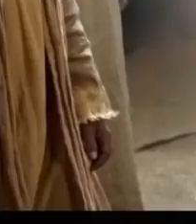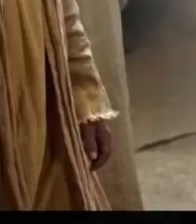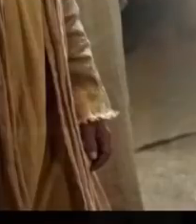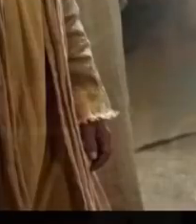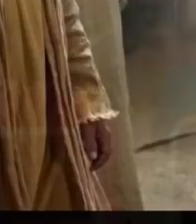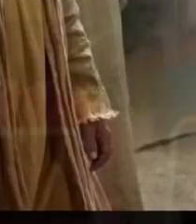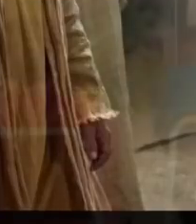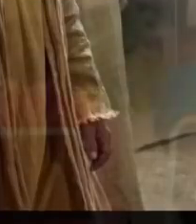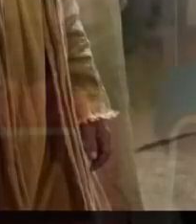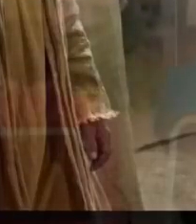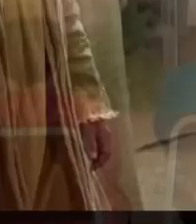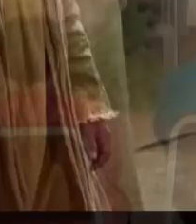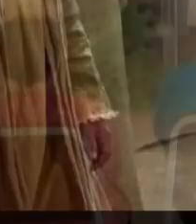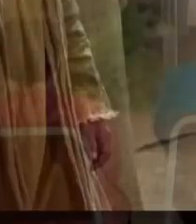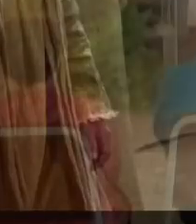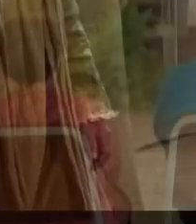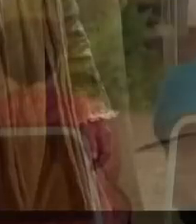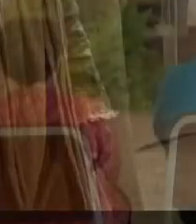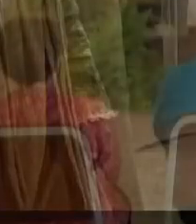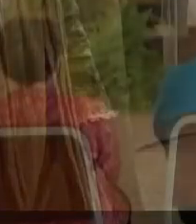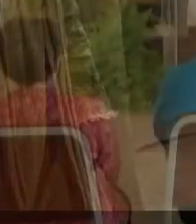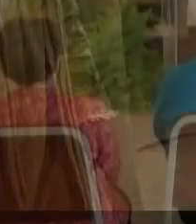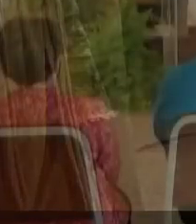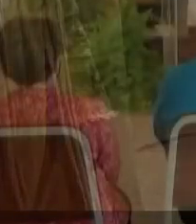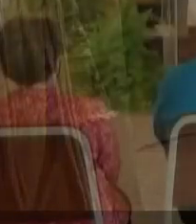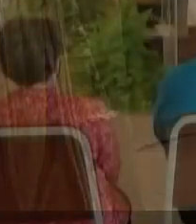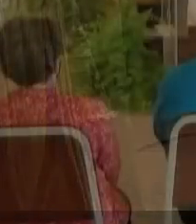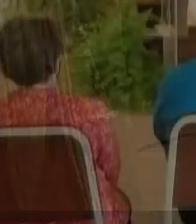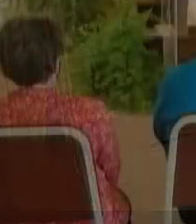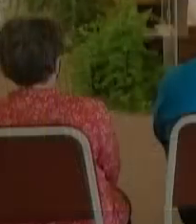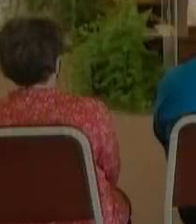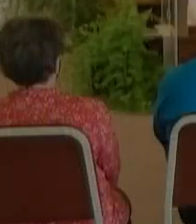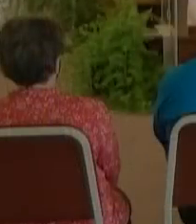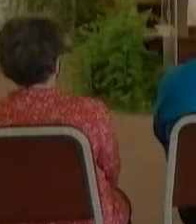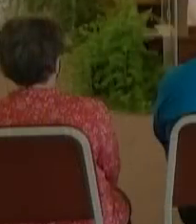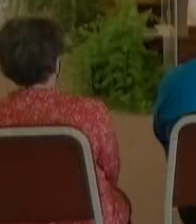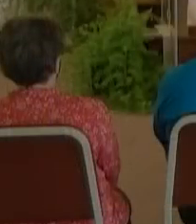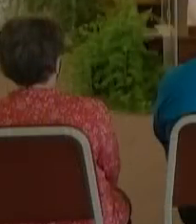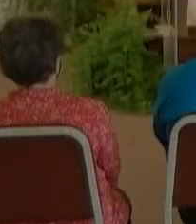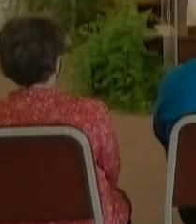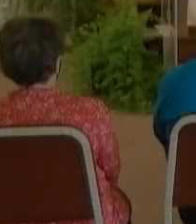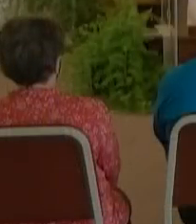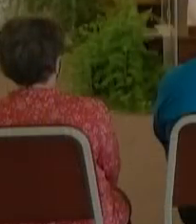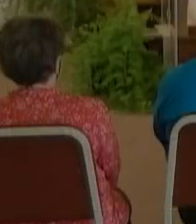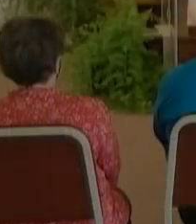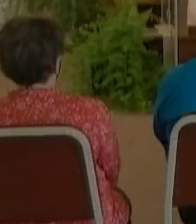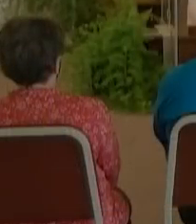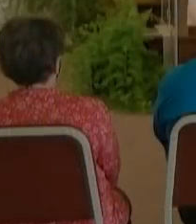Every